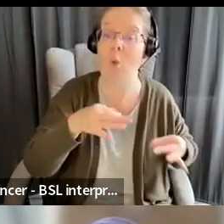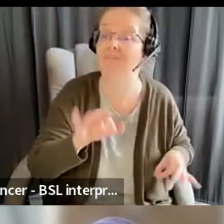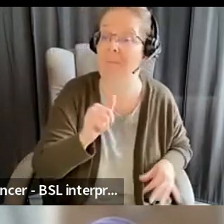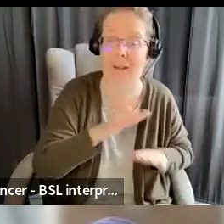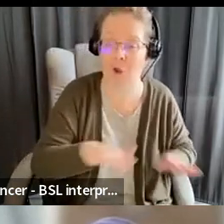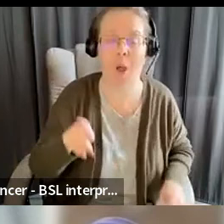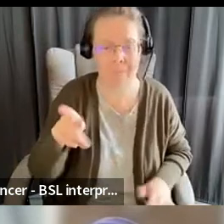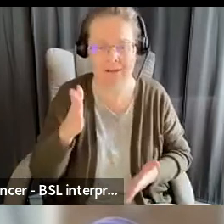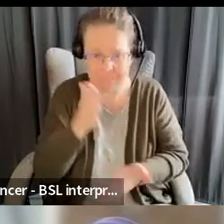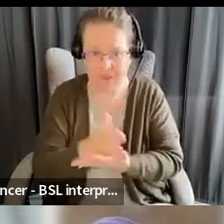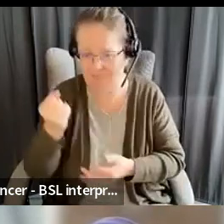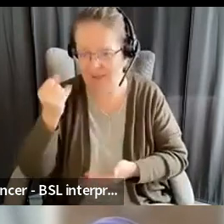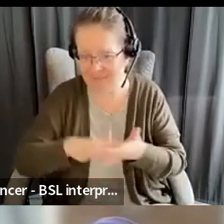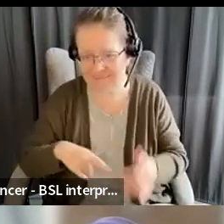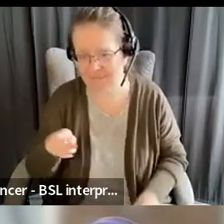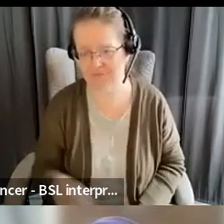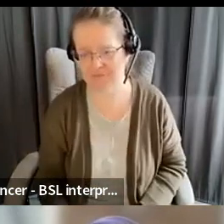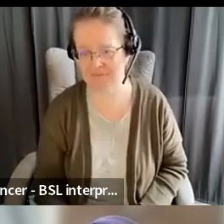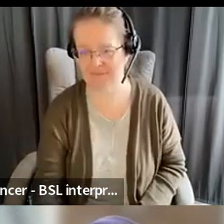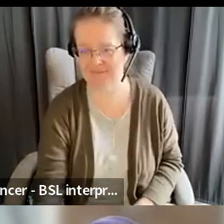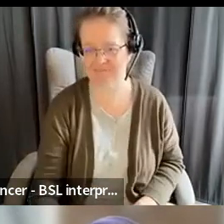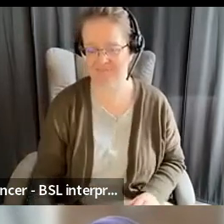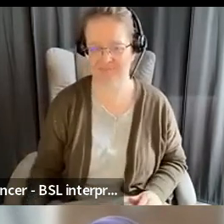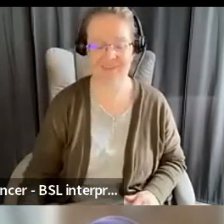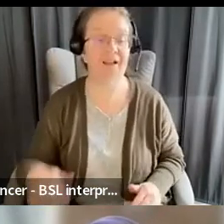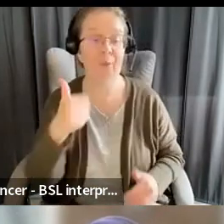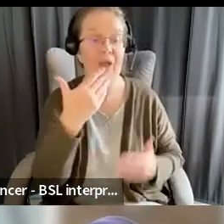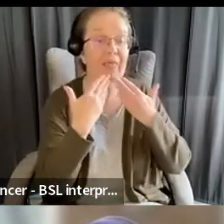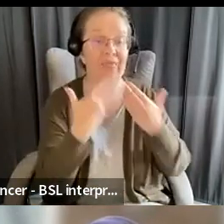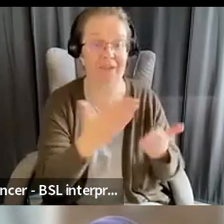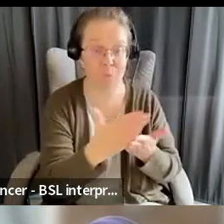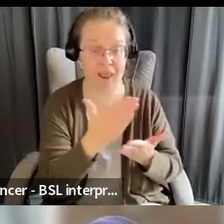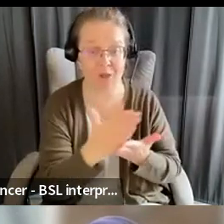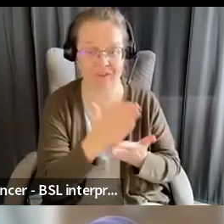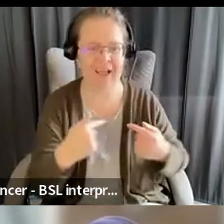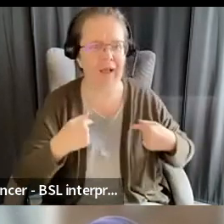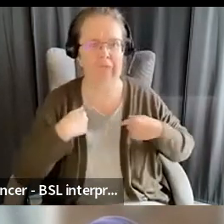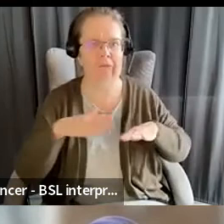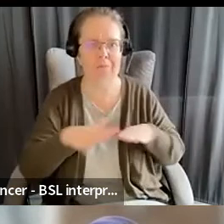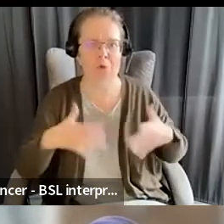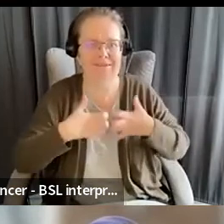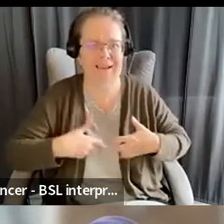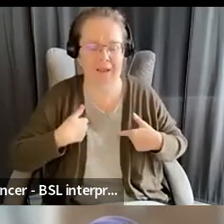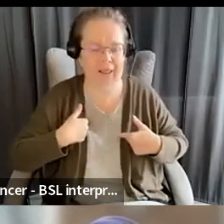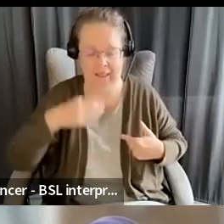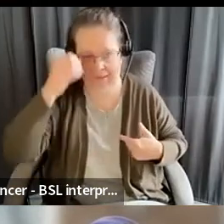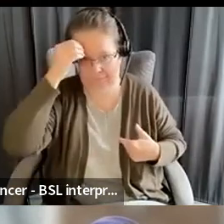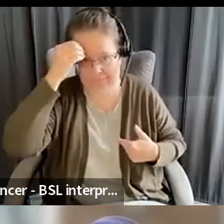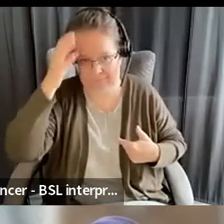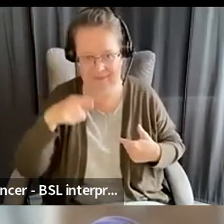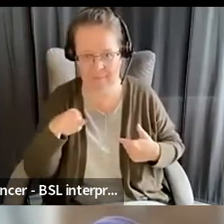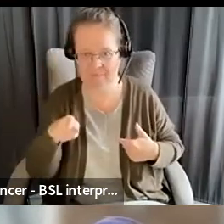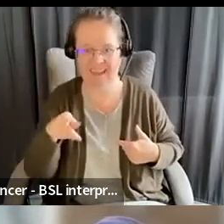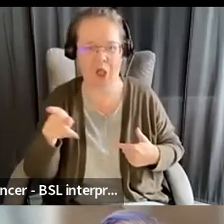that's brilliant. Good. Thanks for confirming and clarifying that. As I said, like I'm not the technical one, so this stuff looks